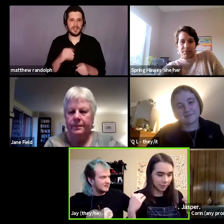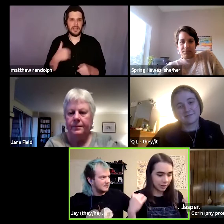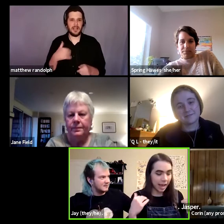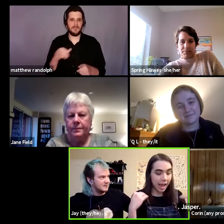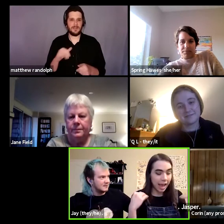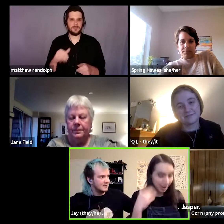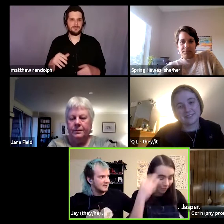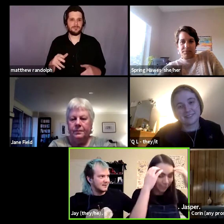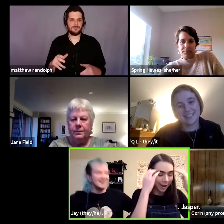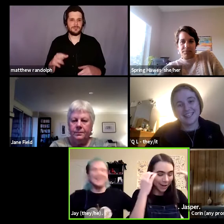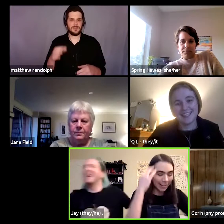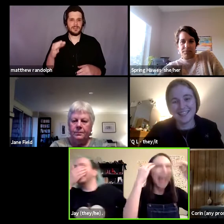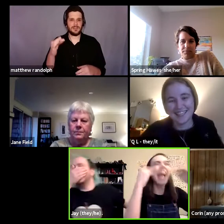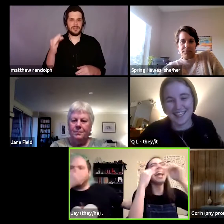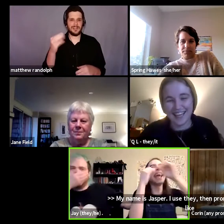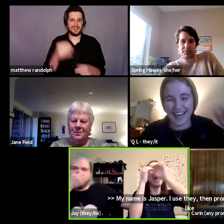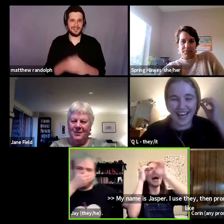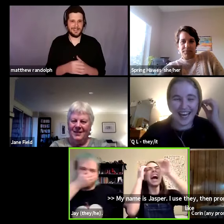what's the word? Hair. I've